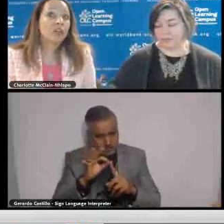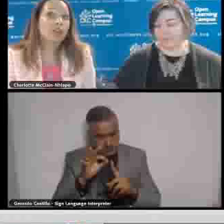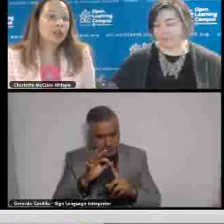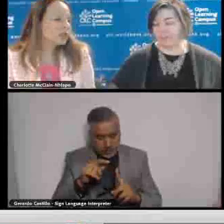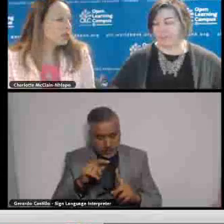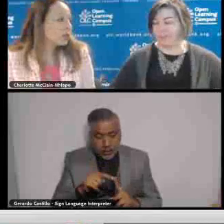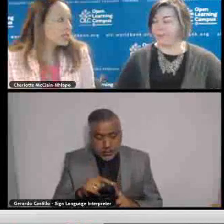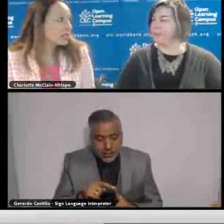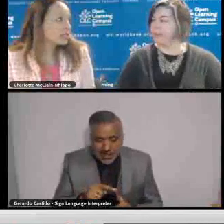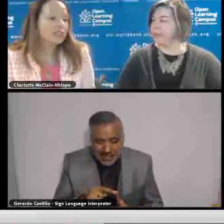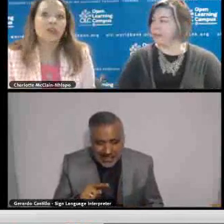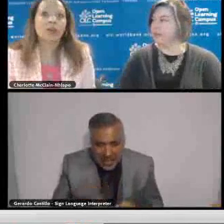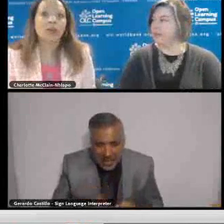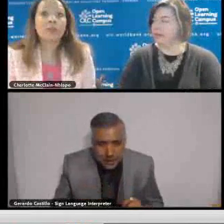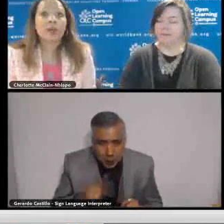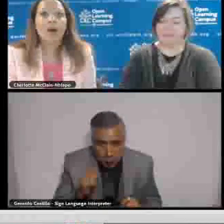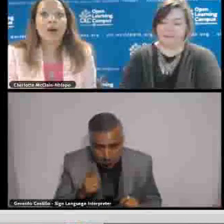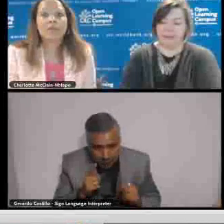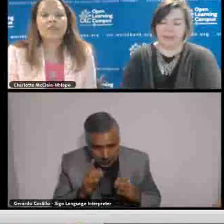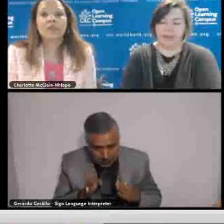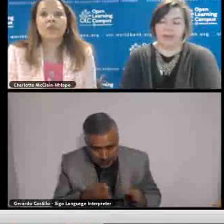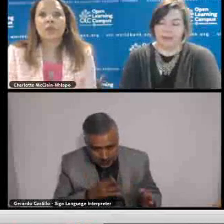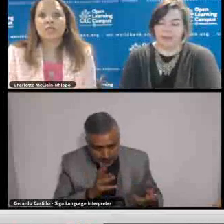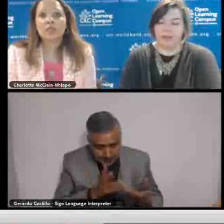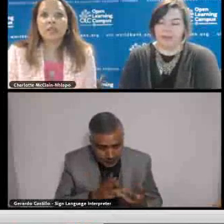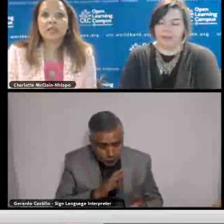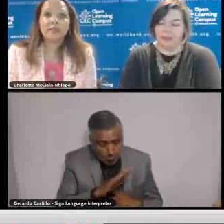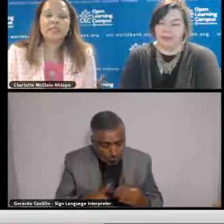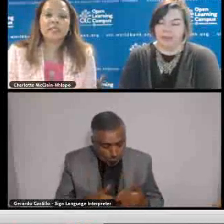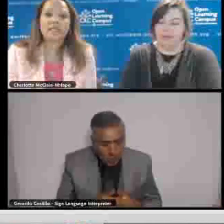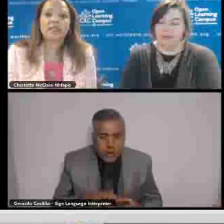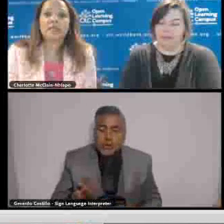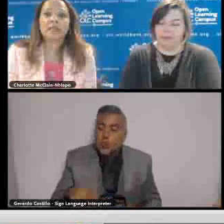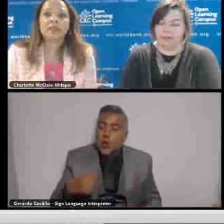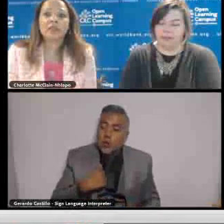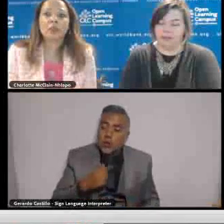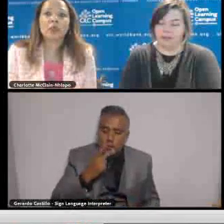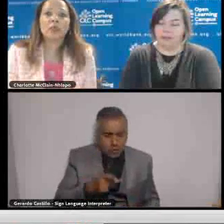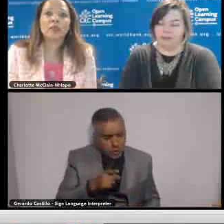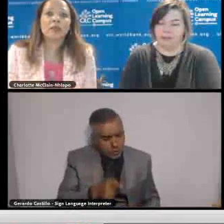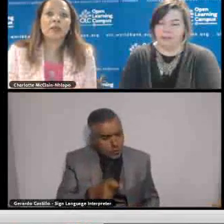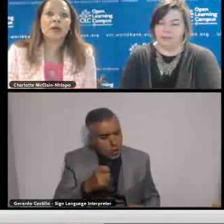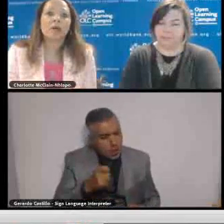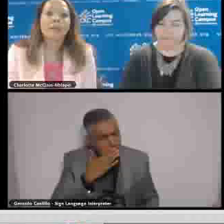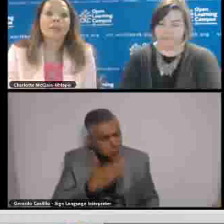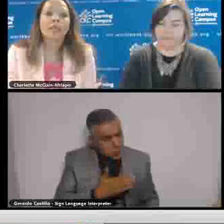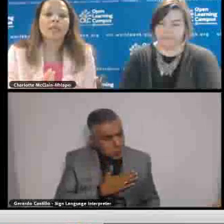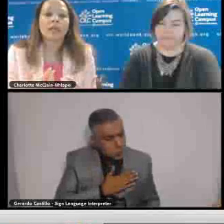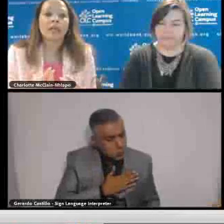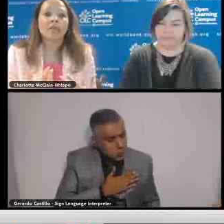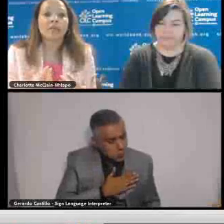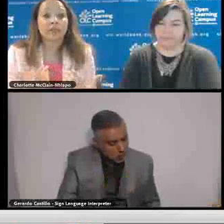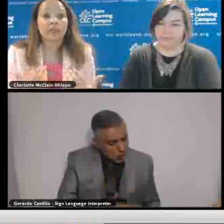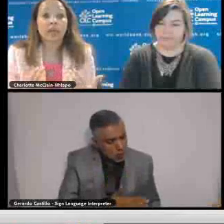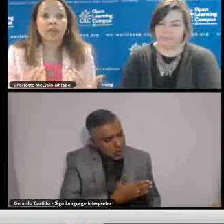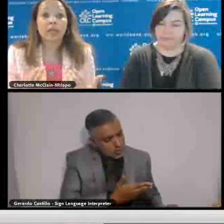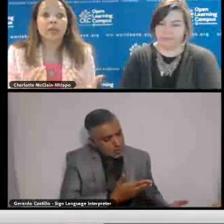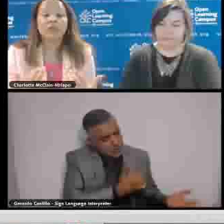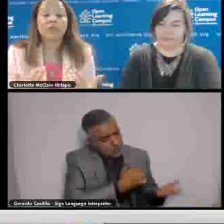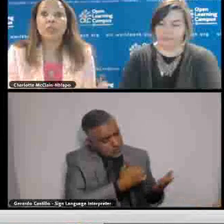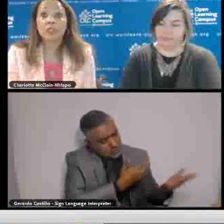be a one-size-fits-all. So what we saw there was that there was a lot of goodwill coming in and a lot